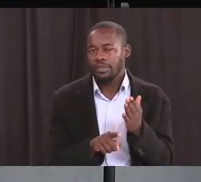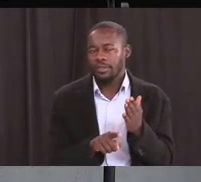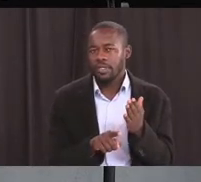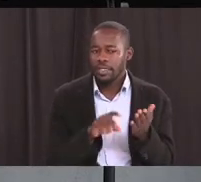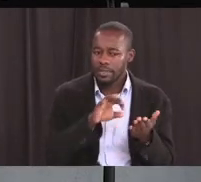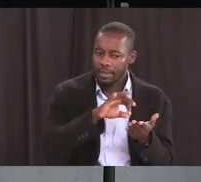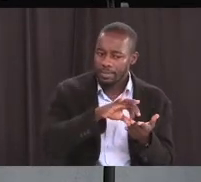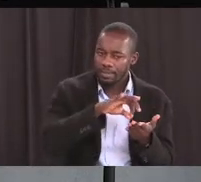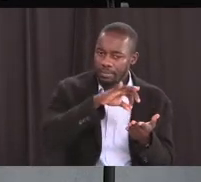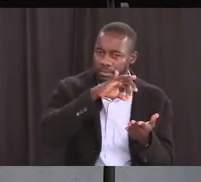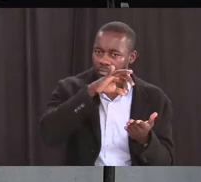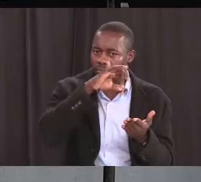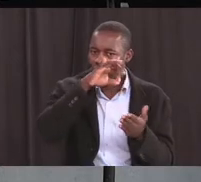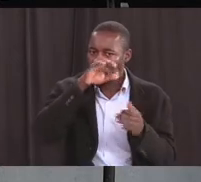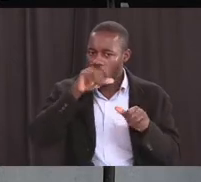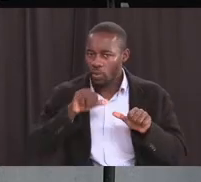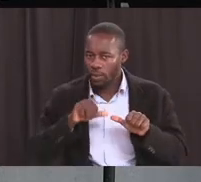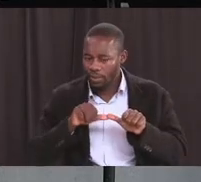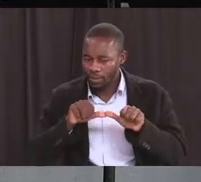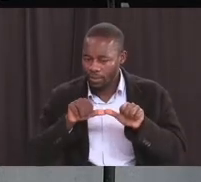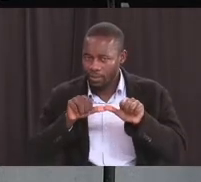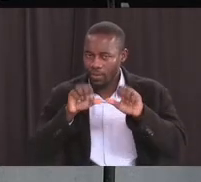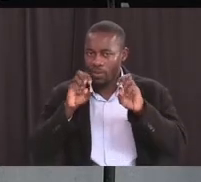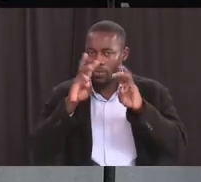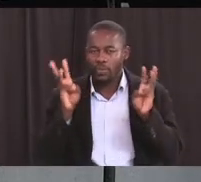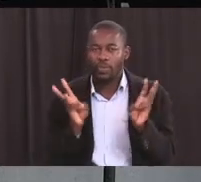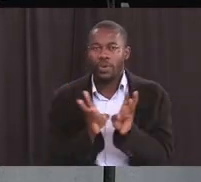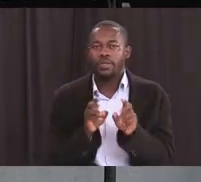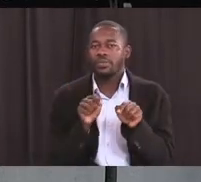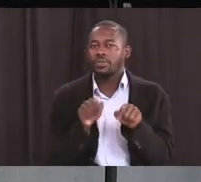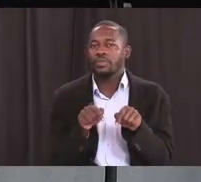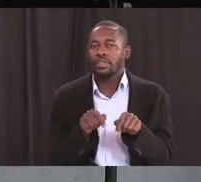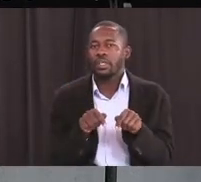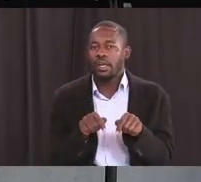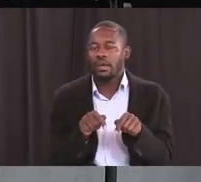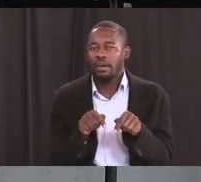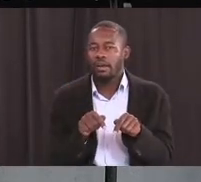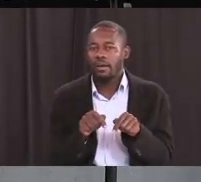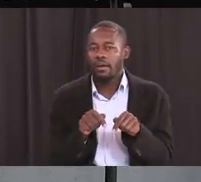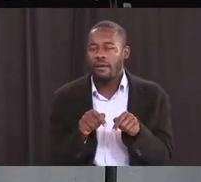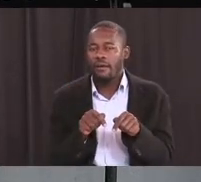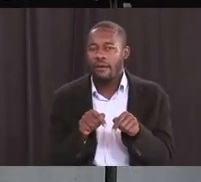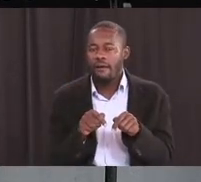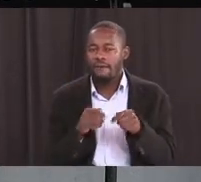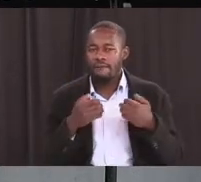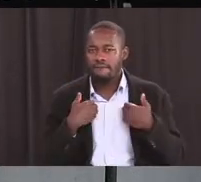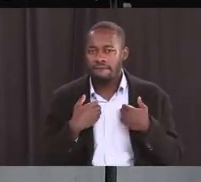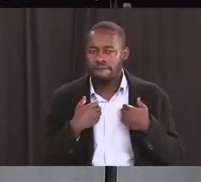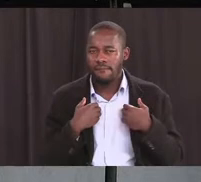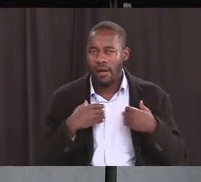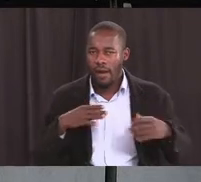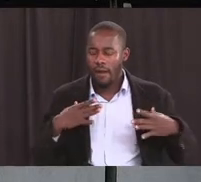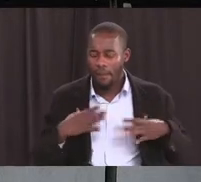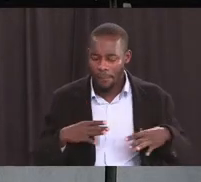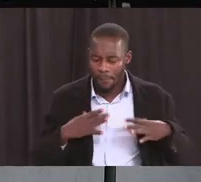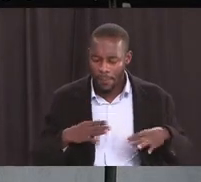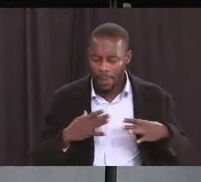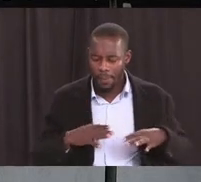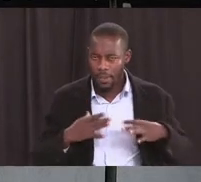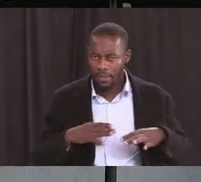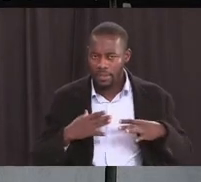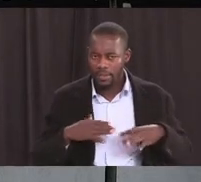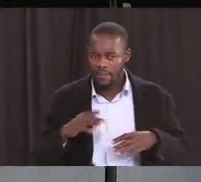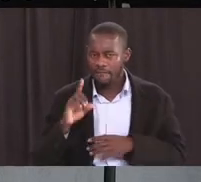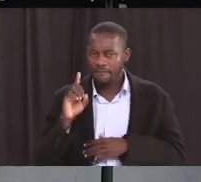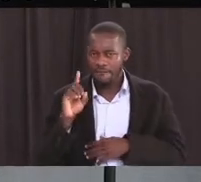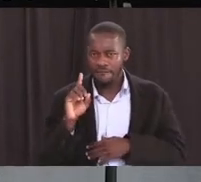continues in this world today. The way that people were moved upon by the power of the Holy Spirit in the first century